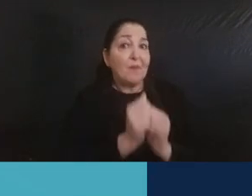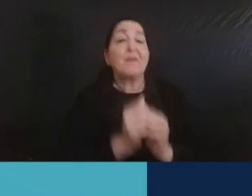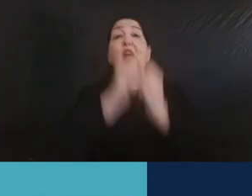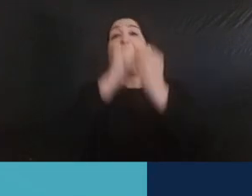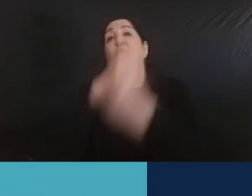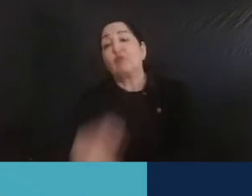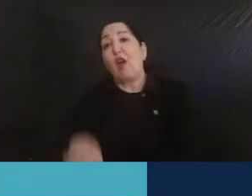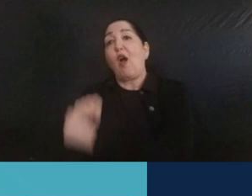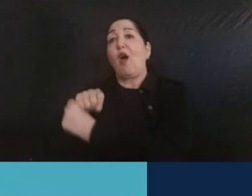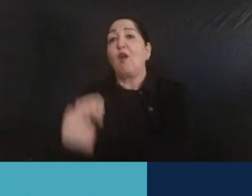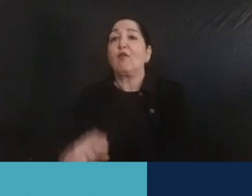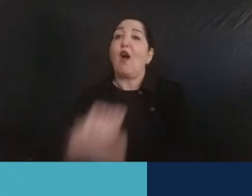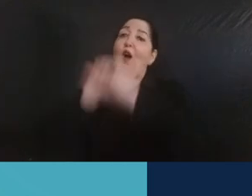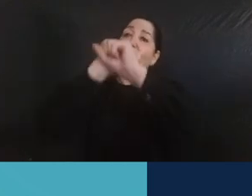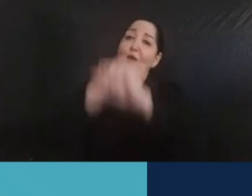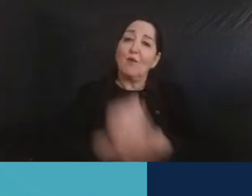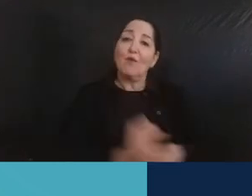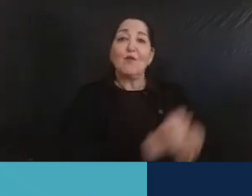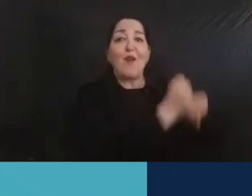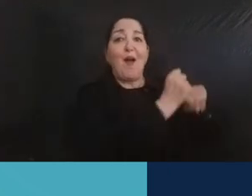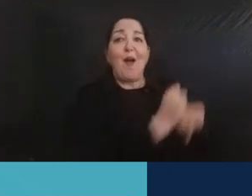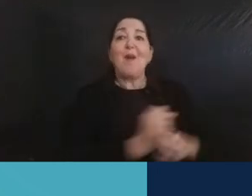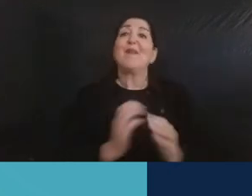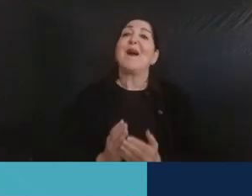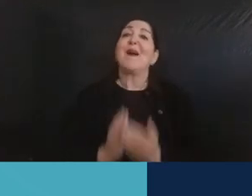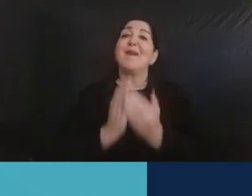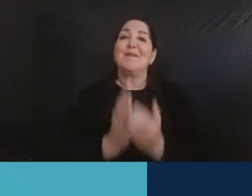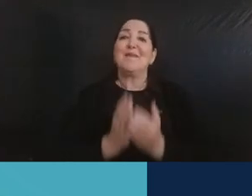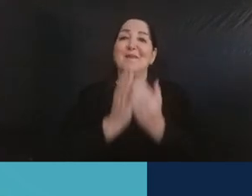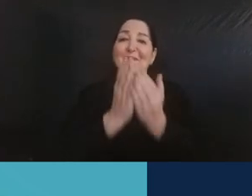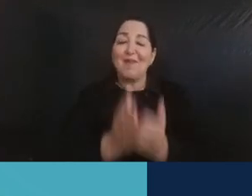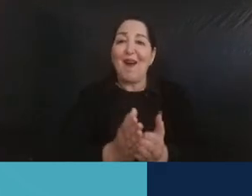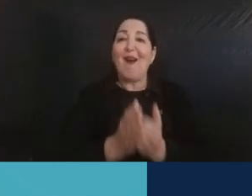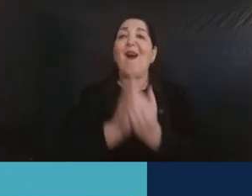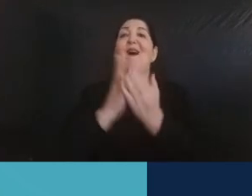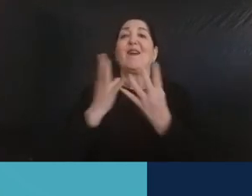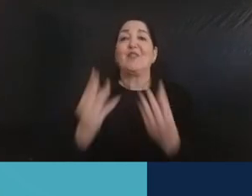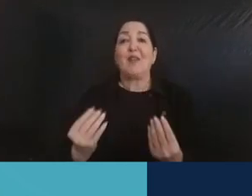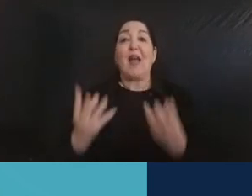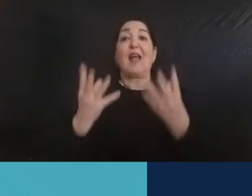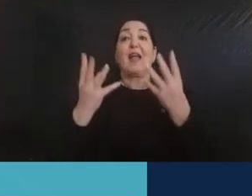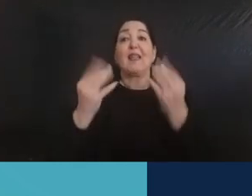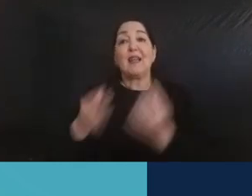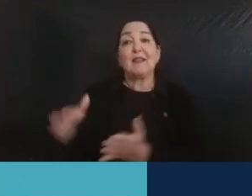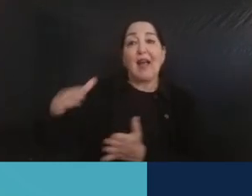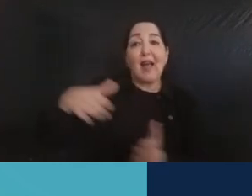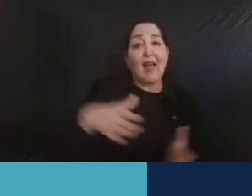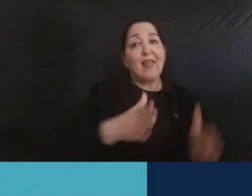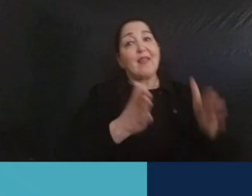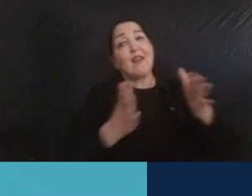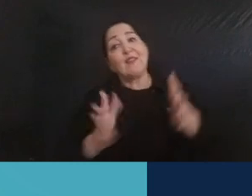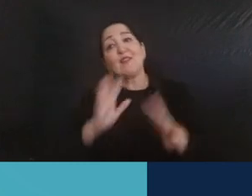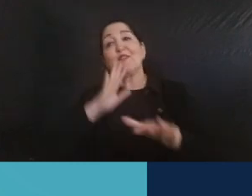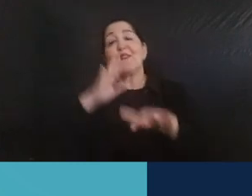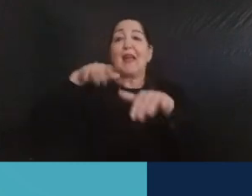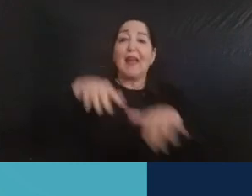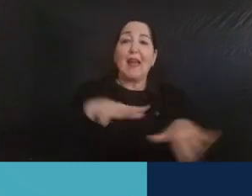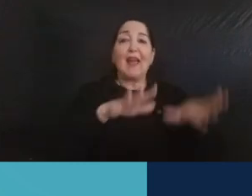Row, row, row, row, row, row, row, row, gently down the